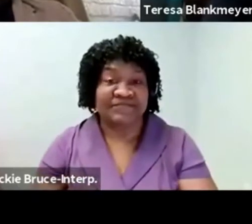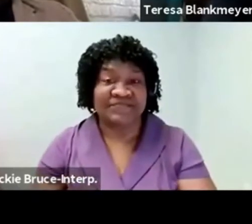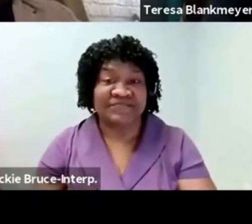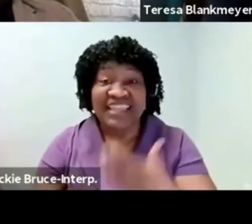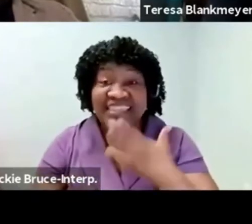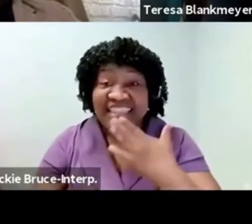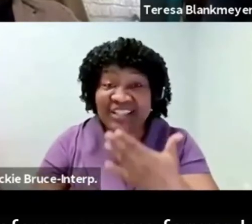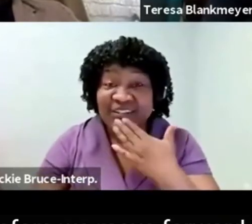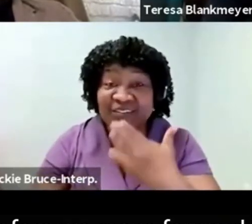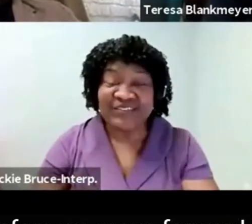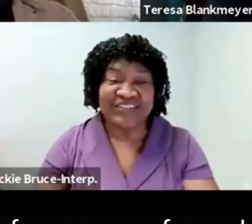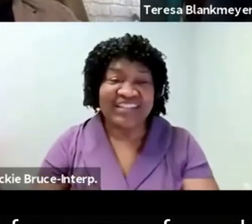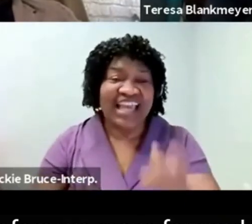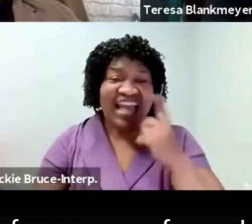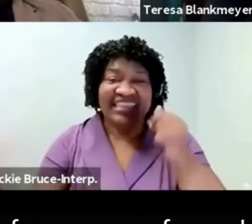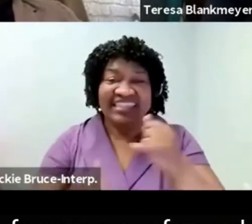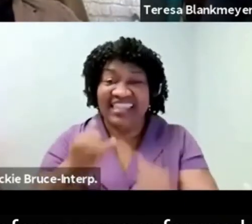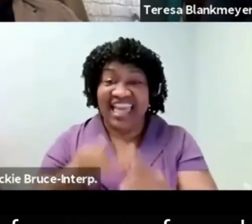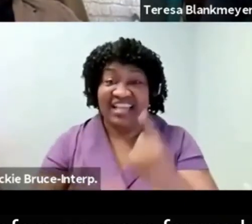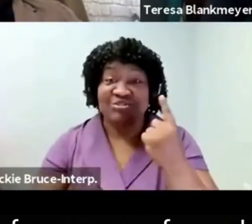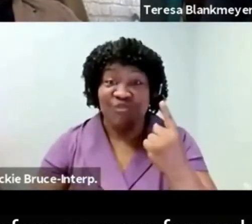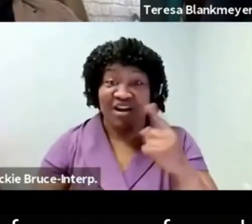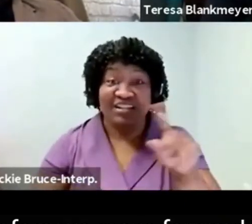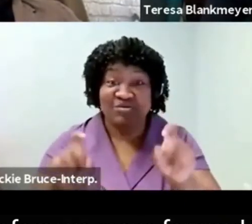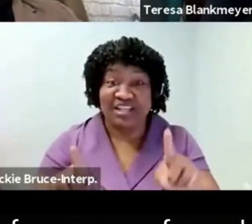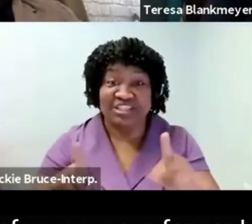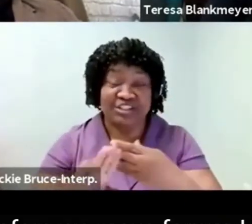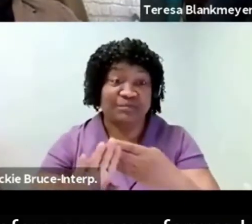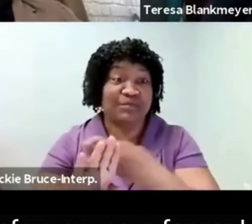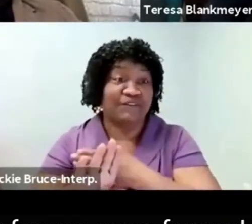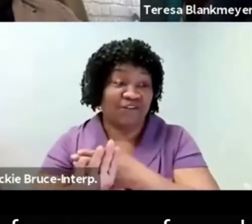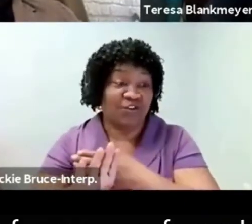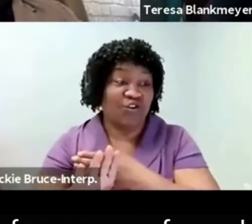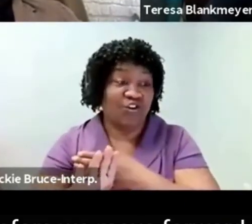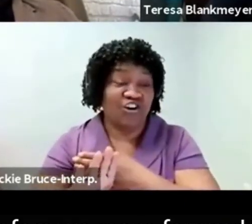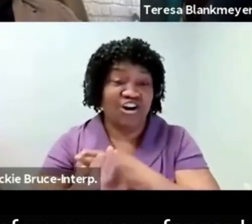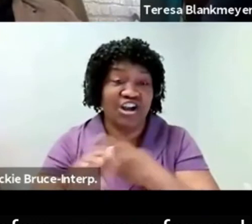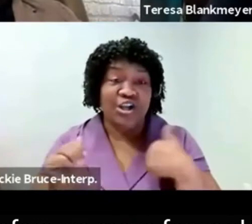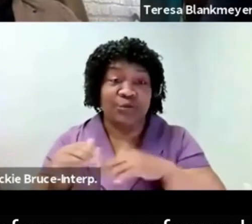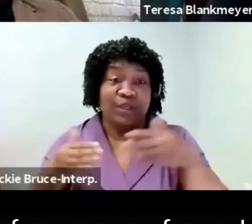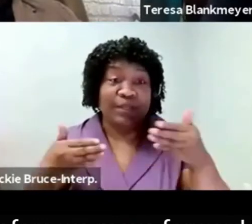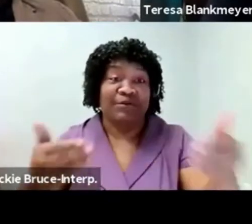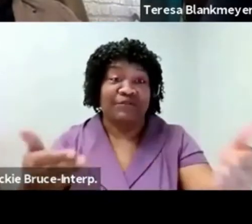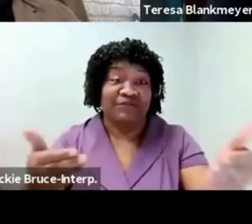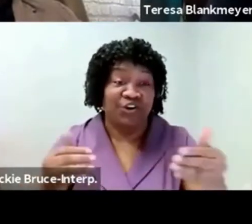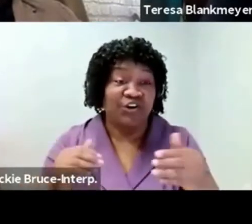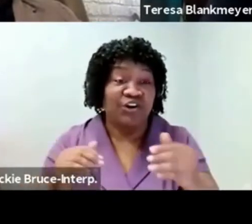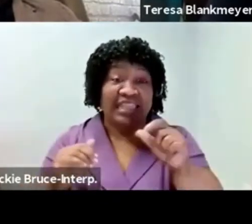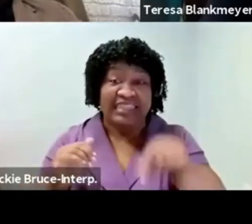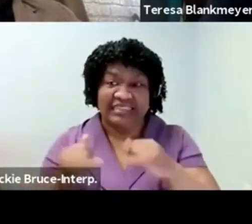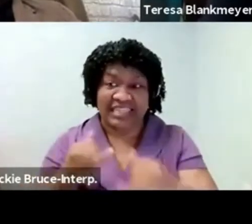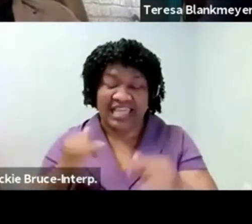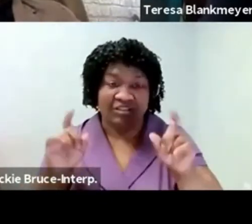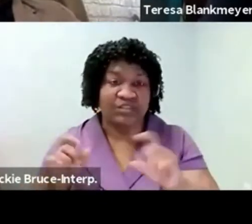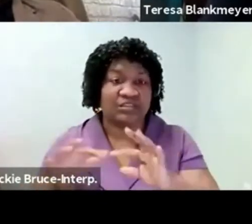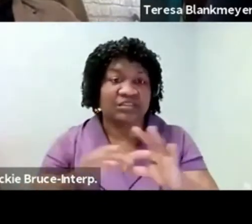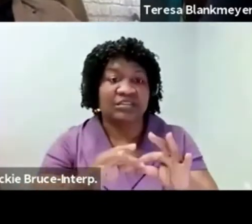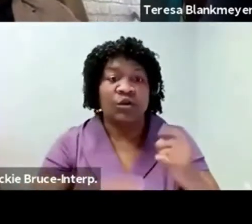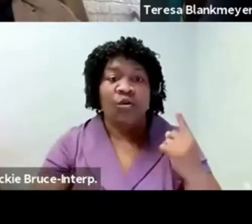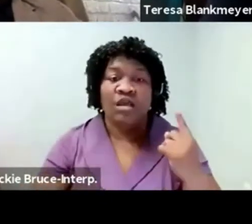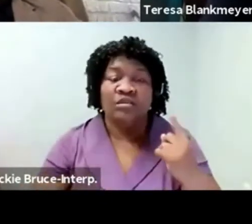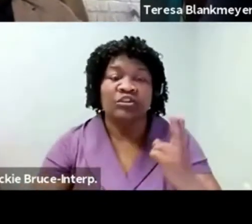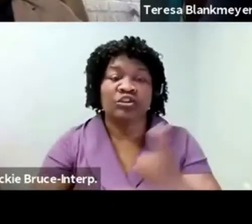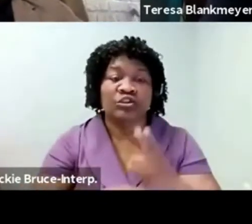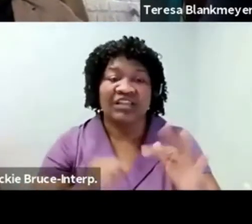Thank you. I think last one question before we move forward has to do with the use